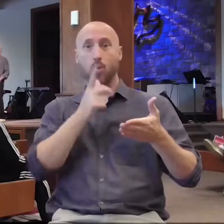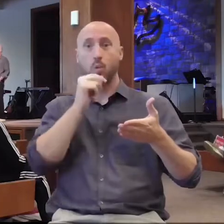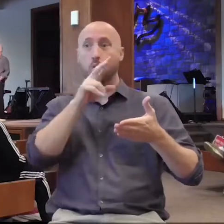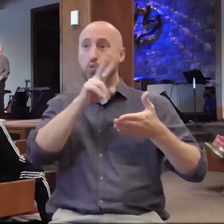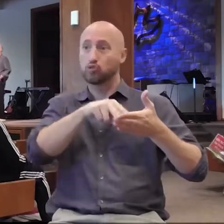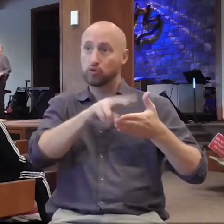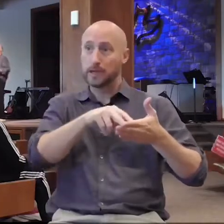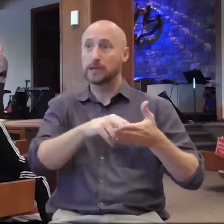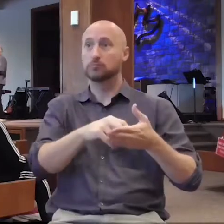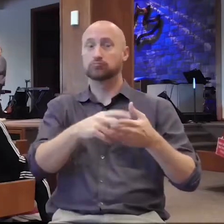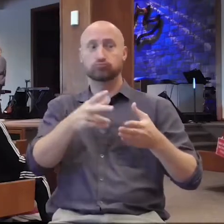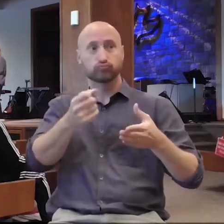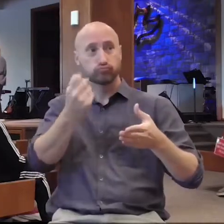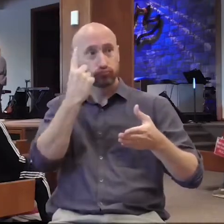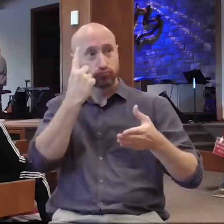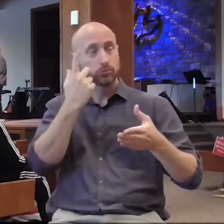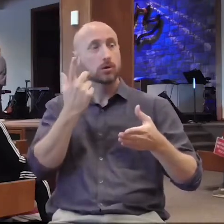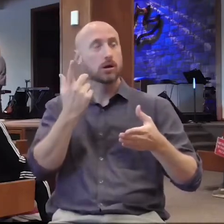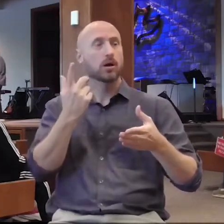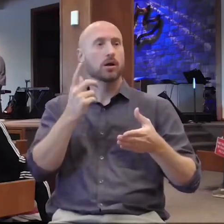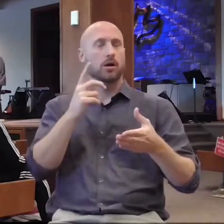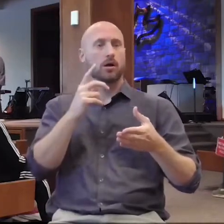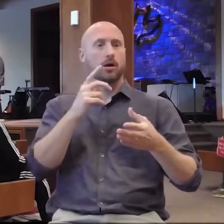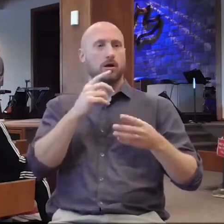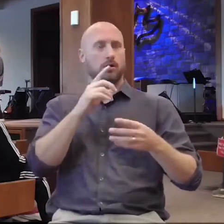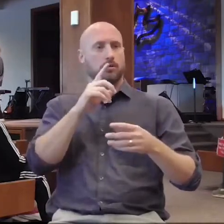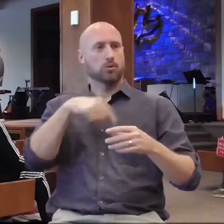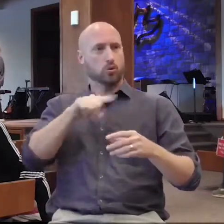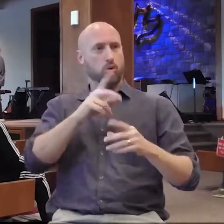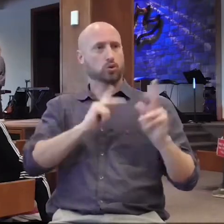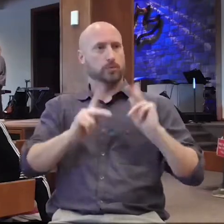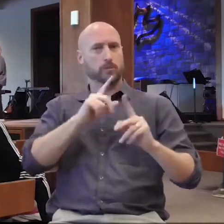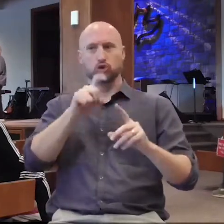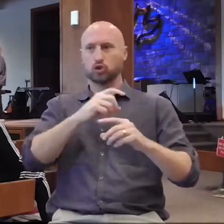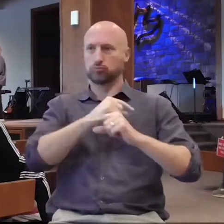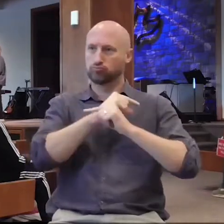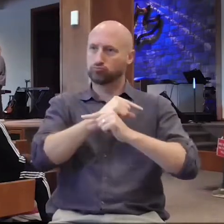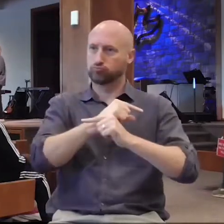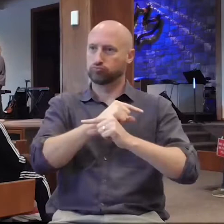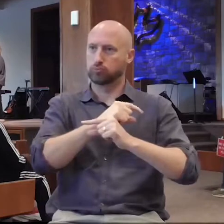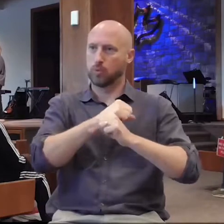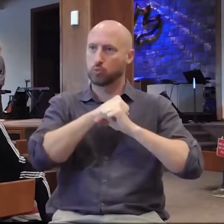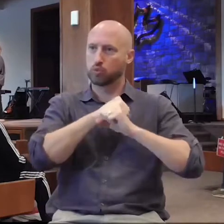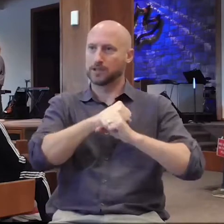hear, and then those who guard these things. And I want you to guard the things that you hear today.